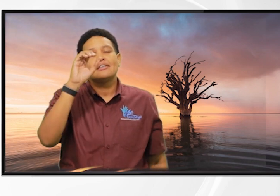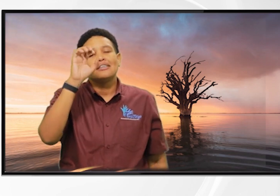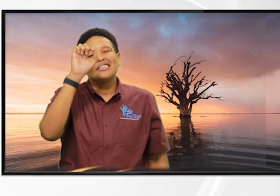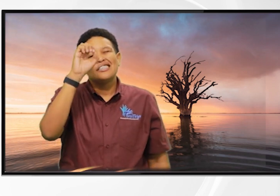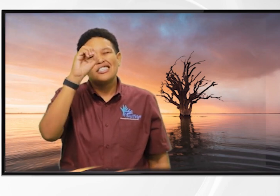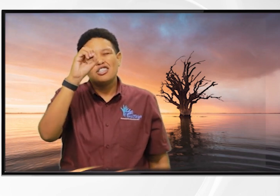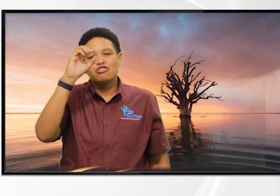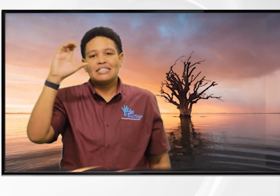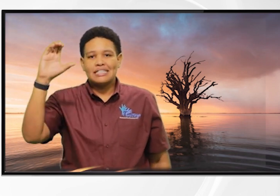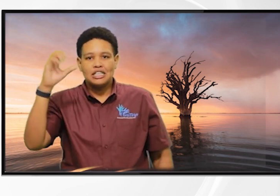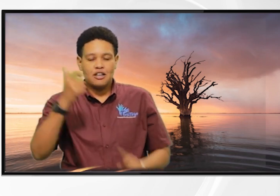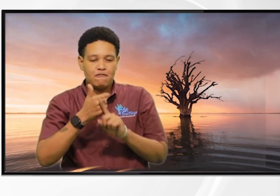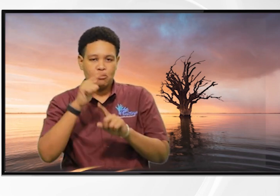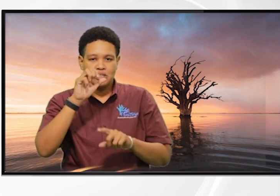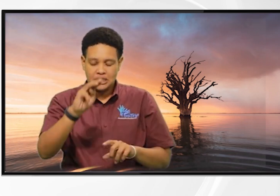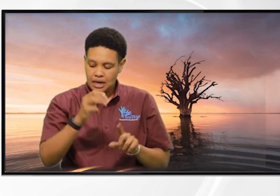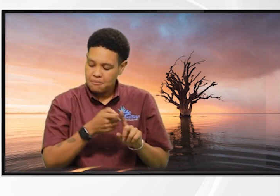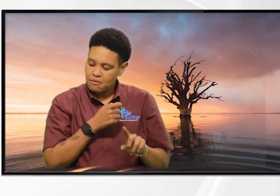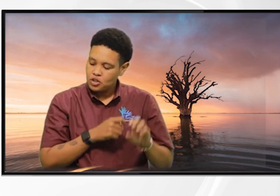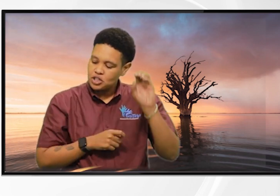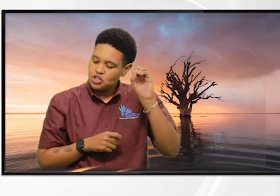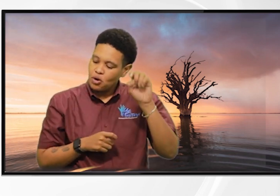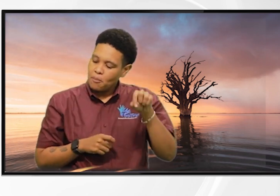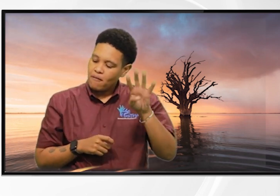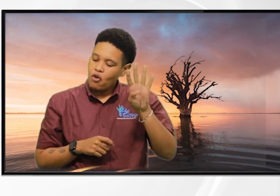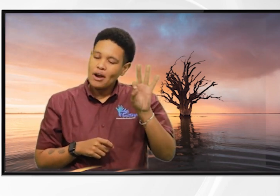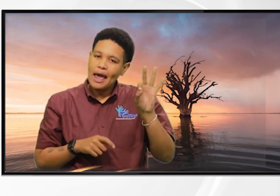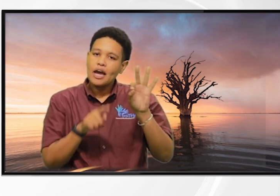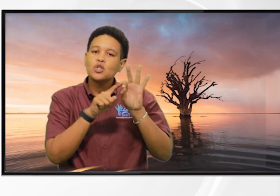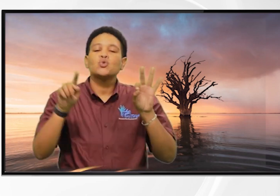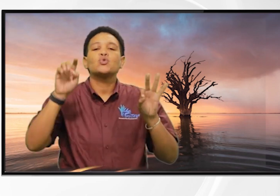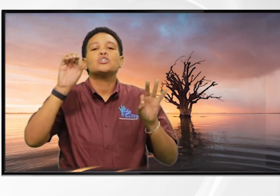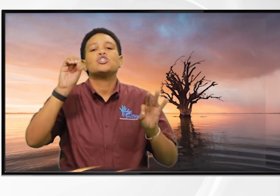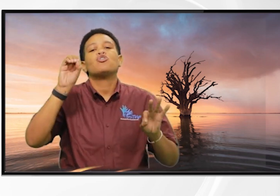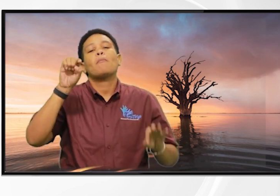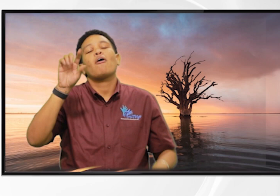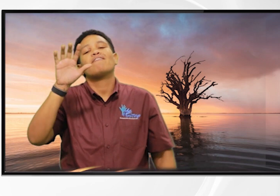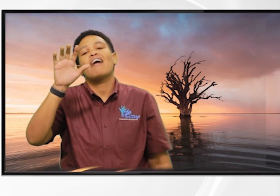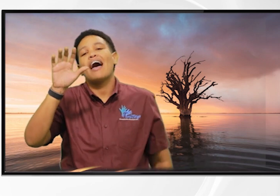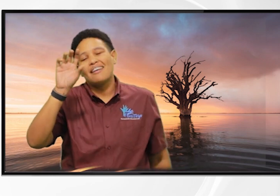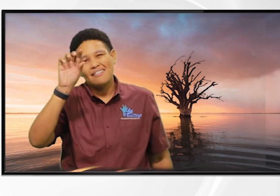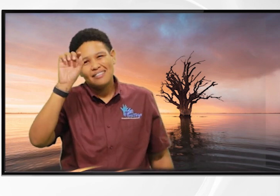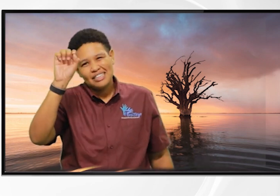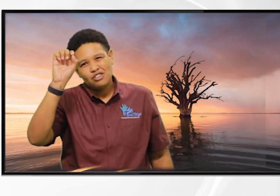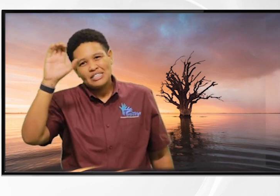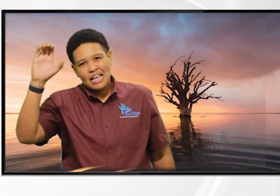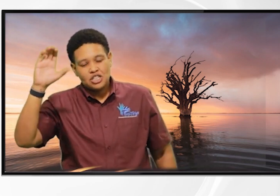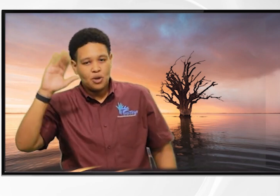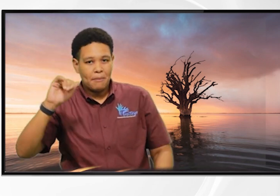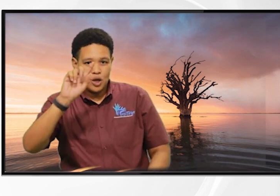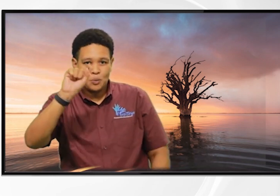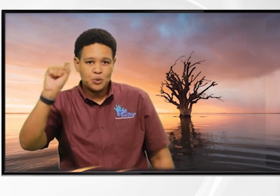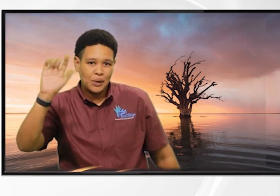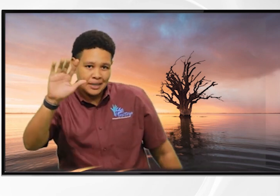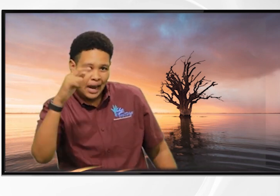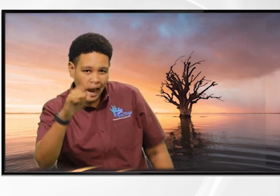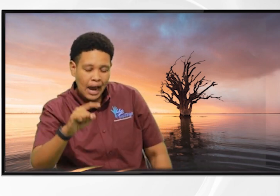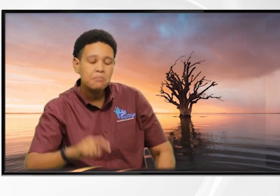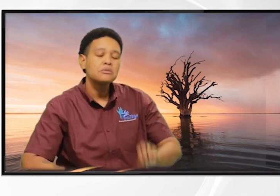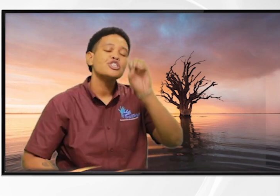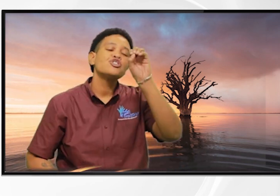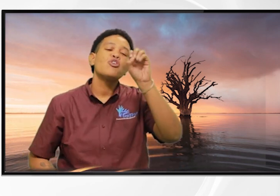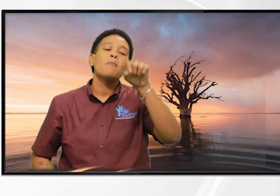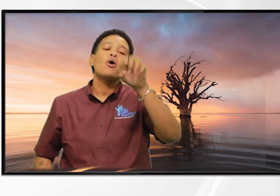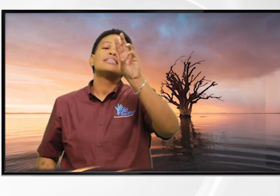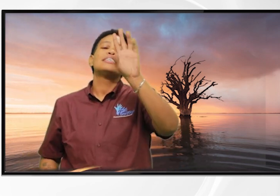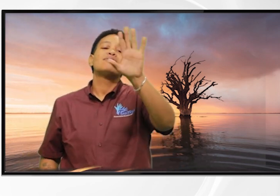0.49 degrees Celsius to 0.57 degrees Celsius by the 2020s,